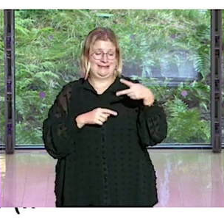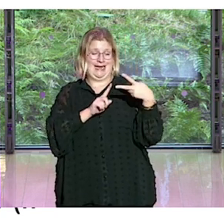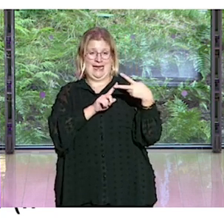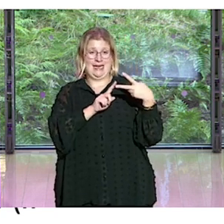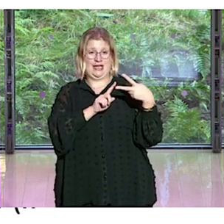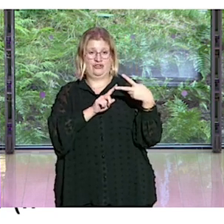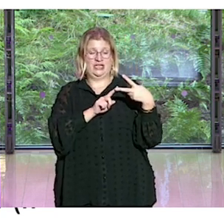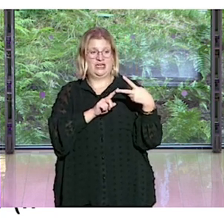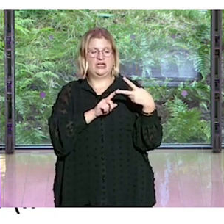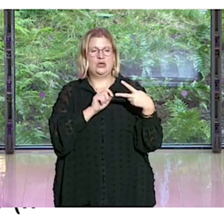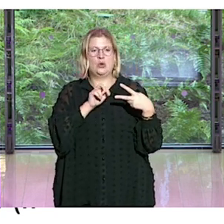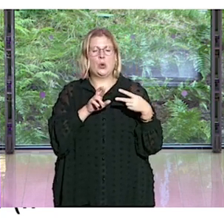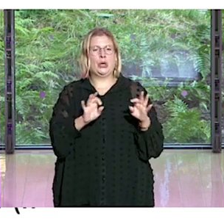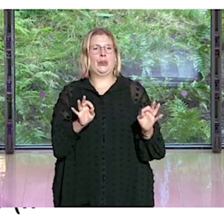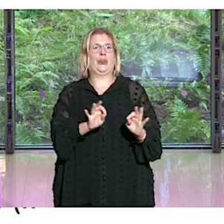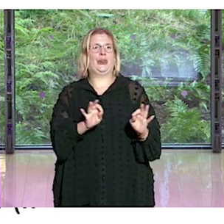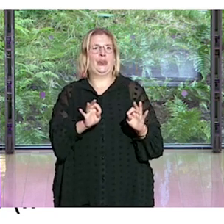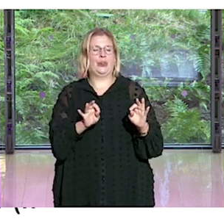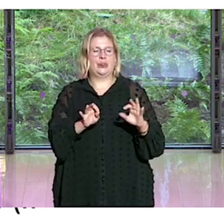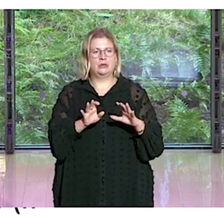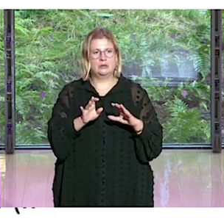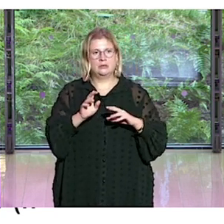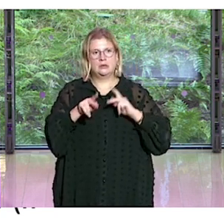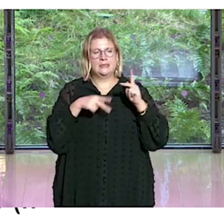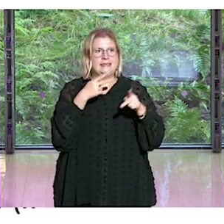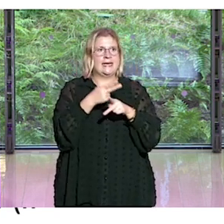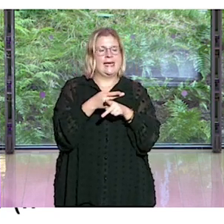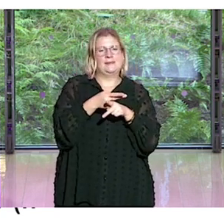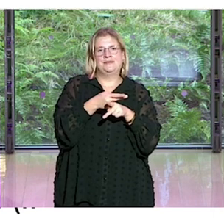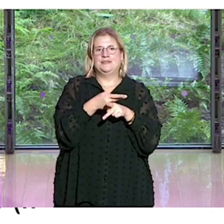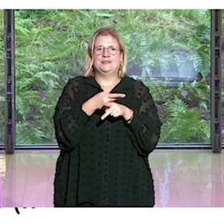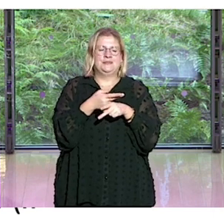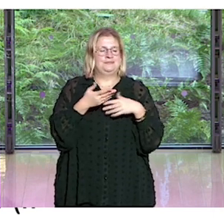secondary or tertiary kinds of